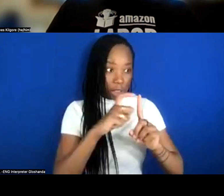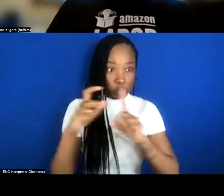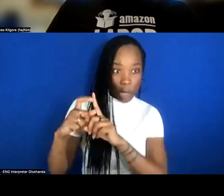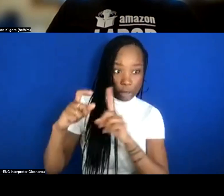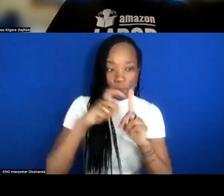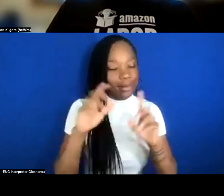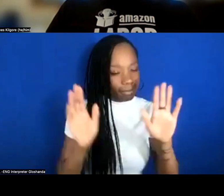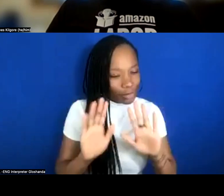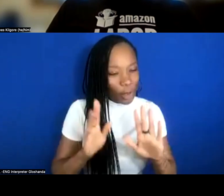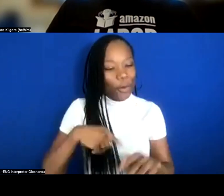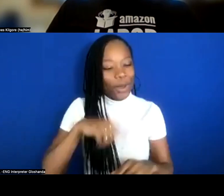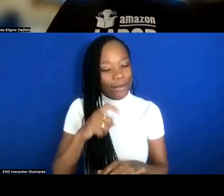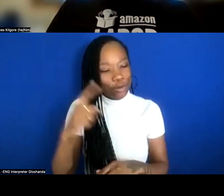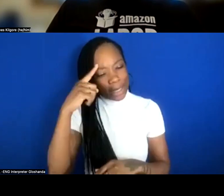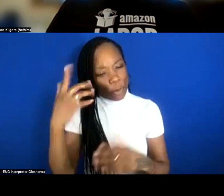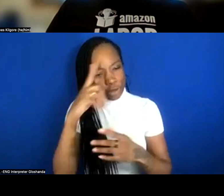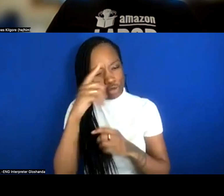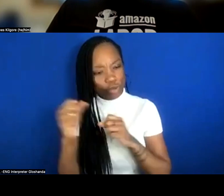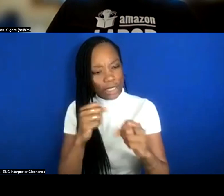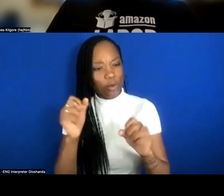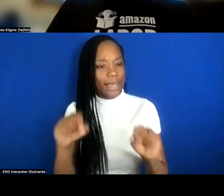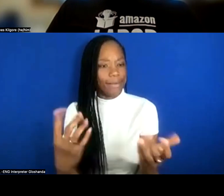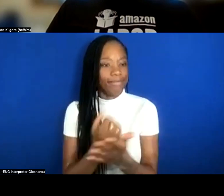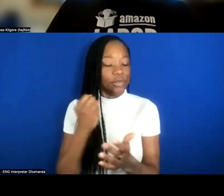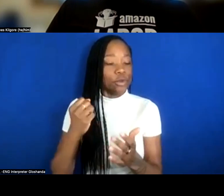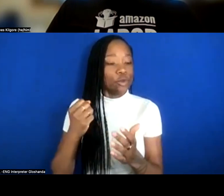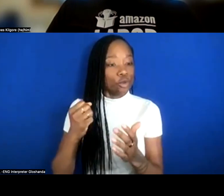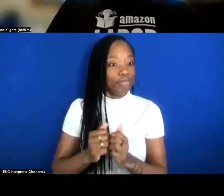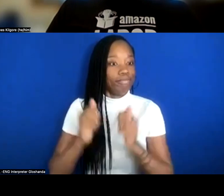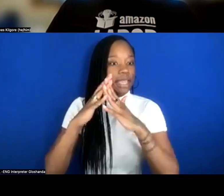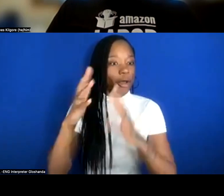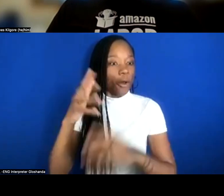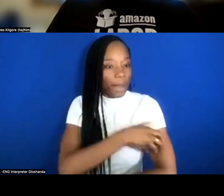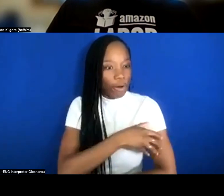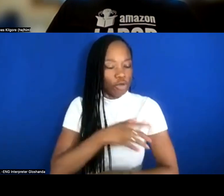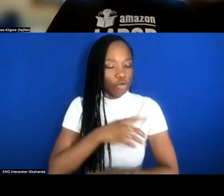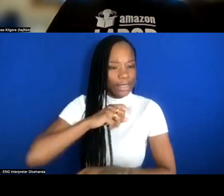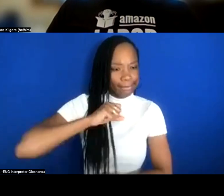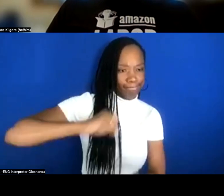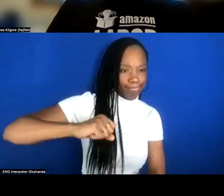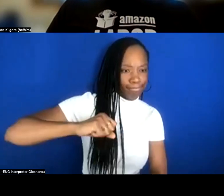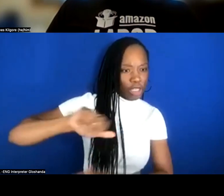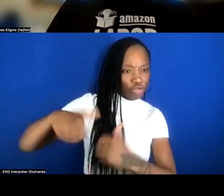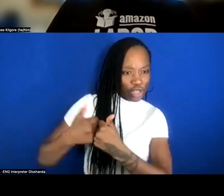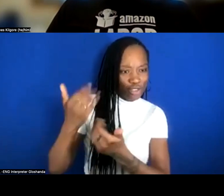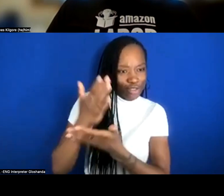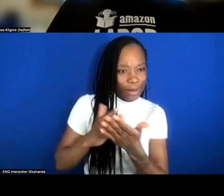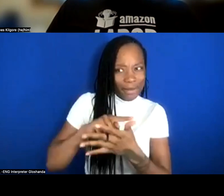what are the strategies to build power to be able to push back on some of these things. And so sometimes I think